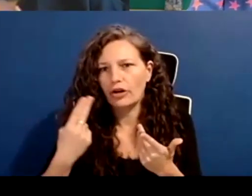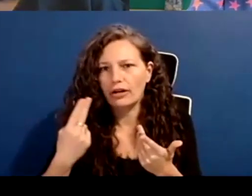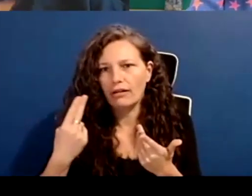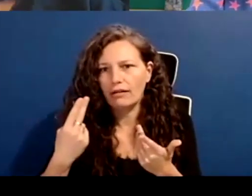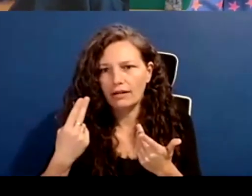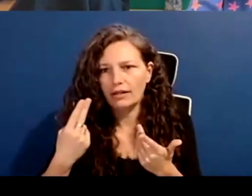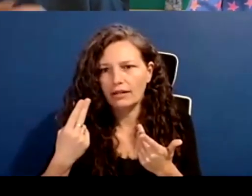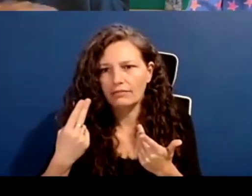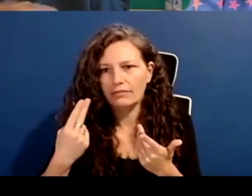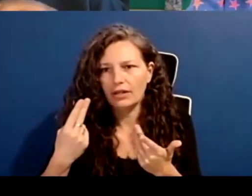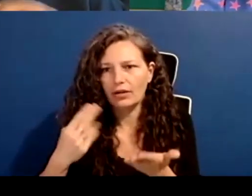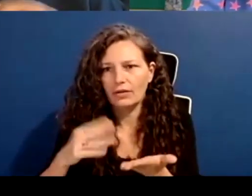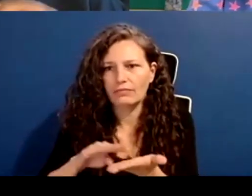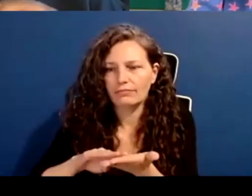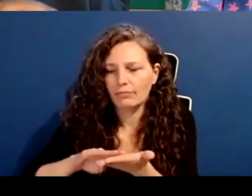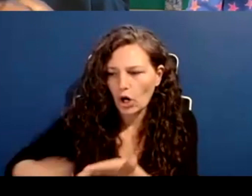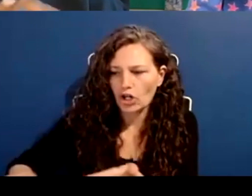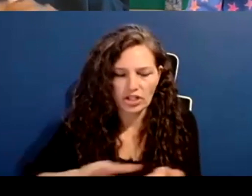groups.